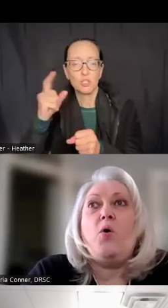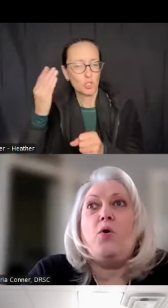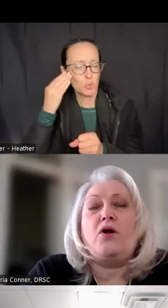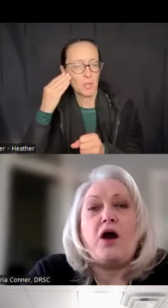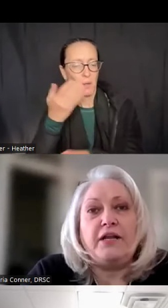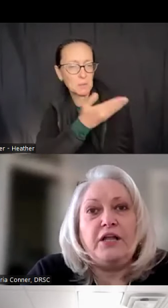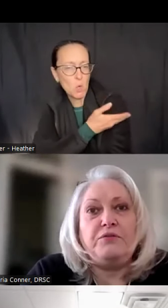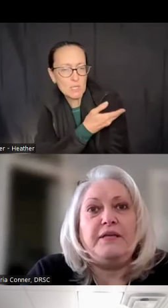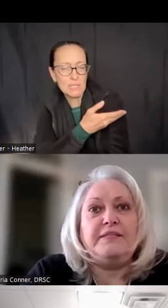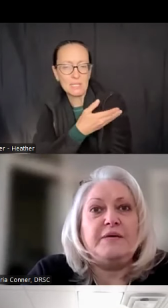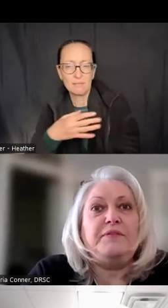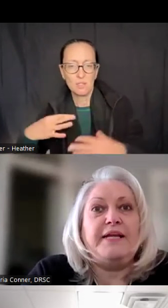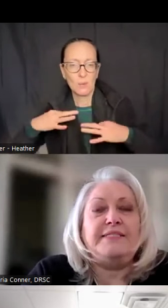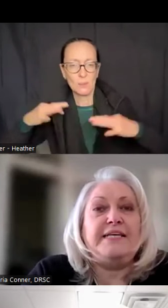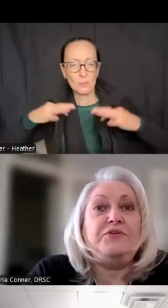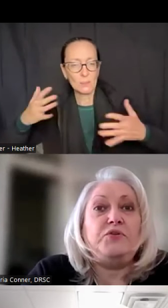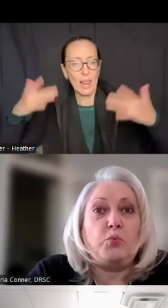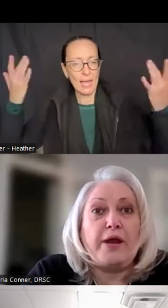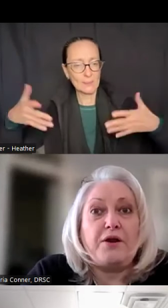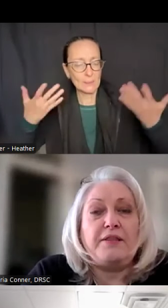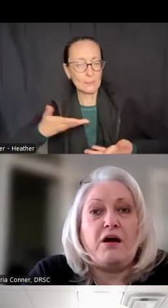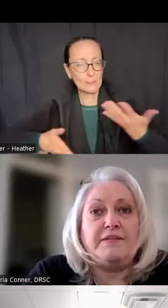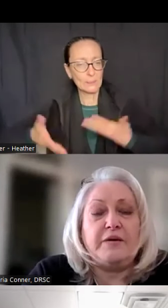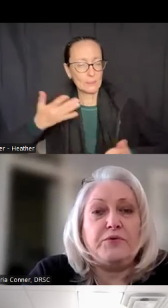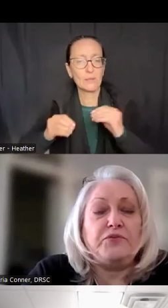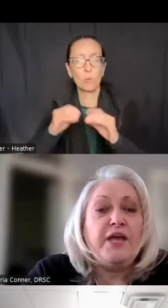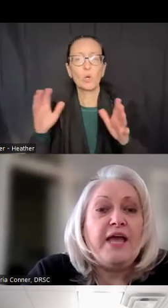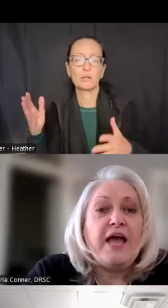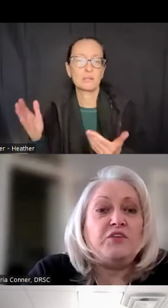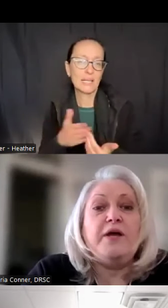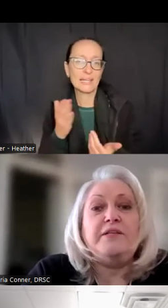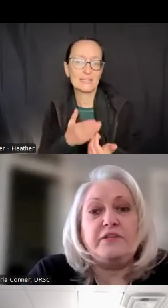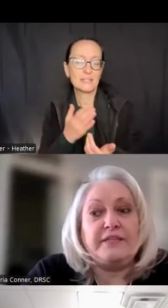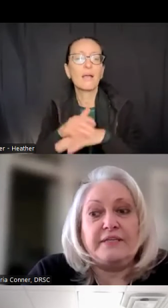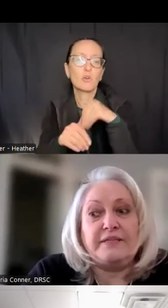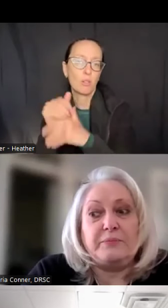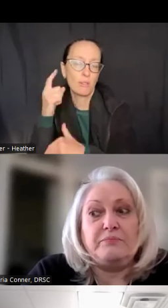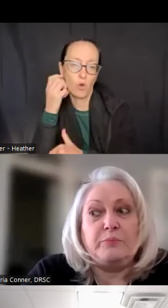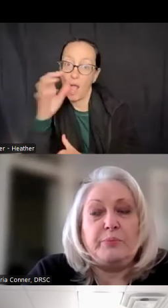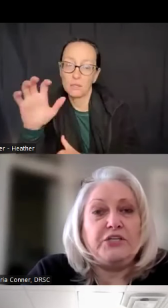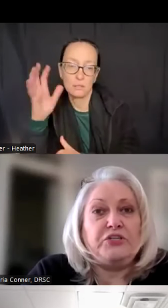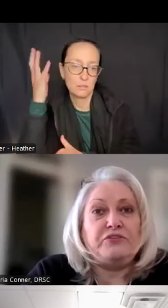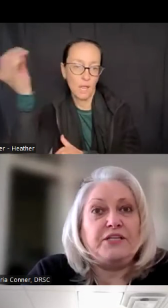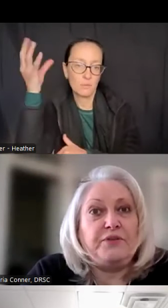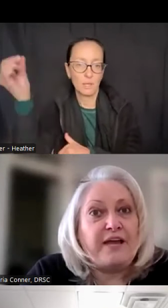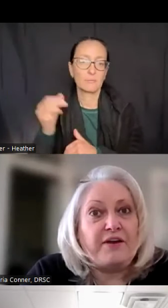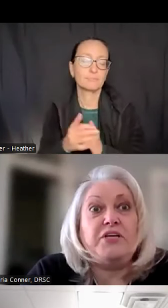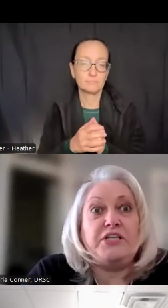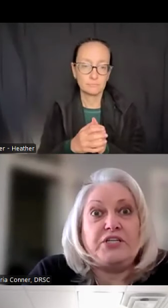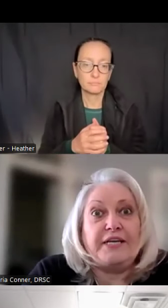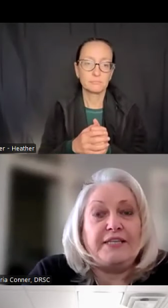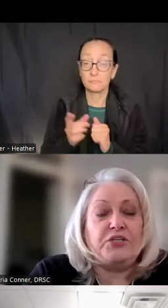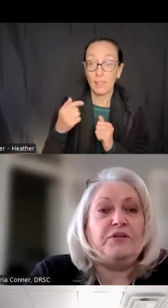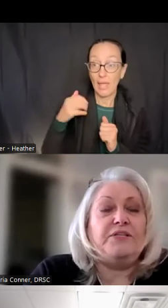sleeves or cotton clothing, something that's easier to wear in the hot summers, as well as look at the big issues like, do they have